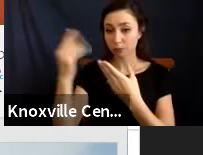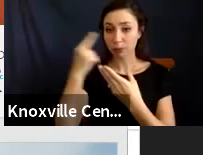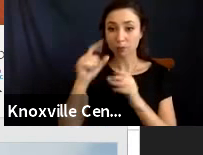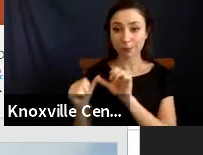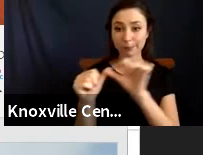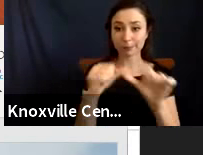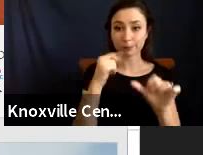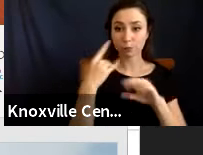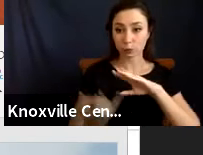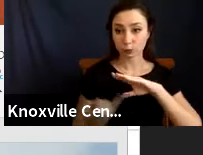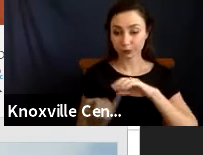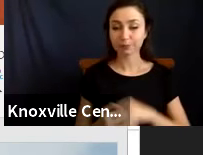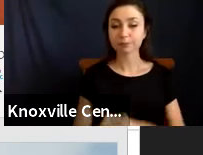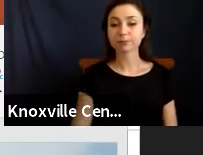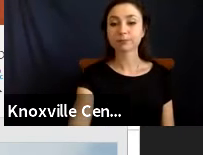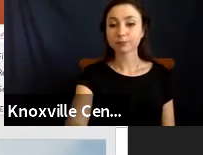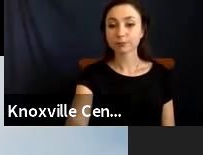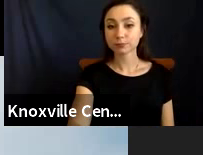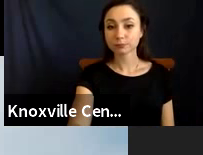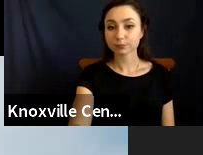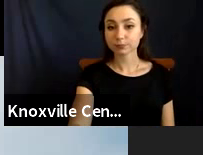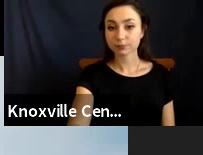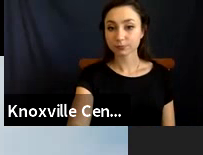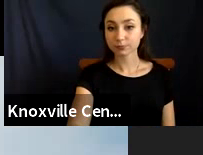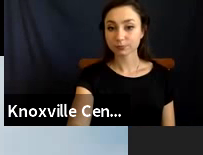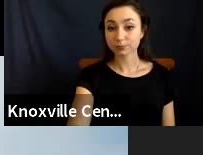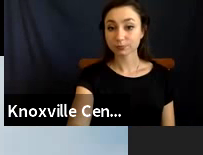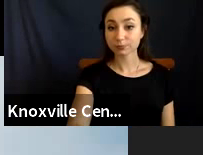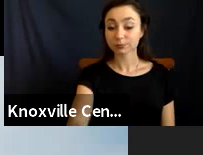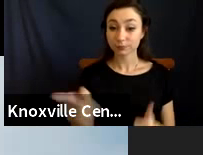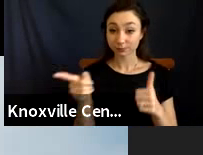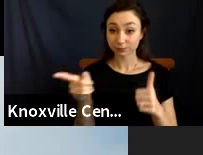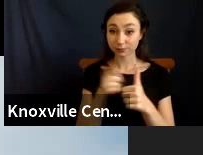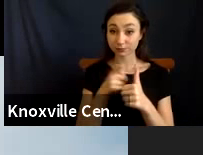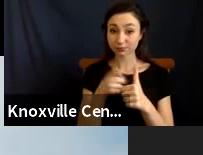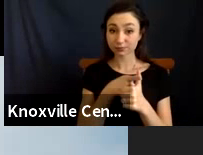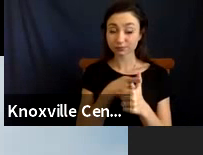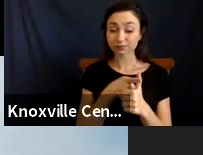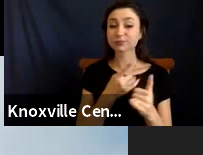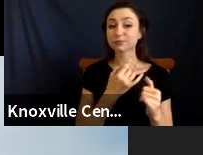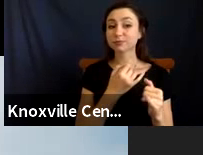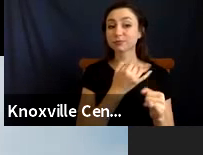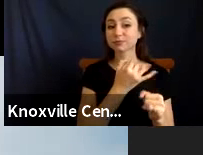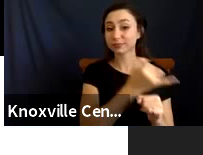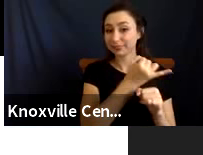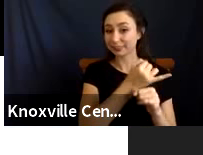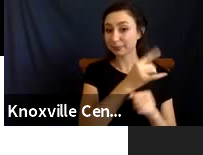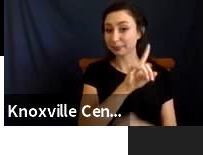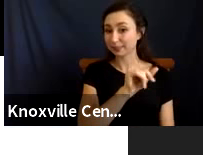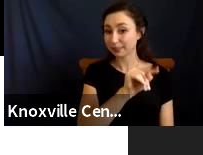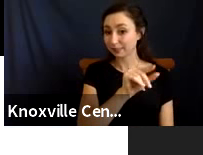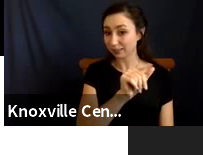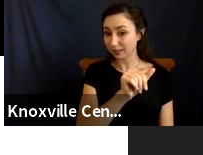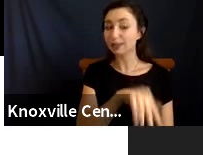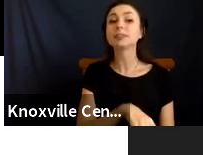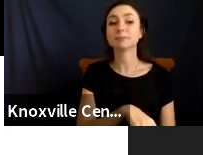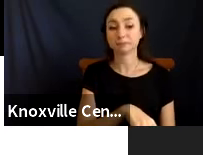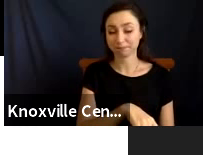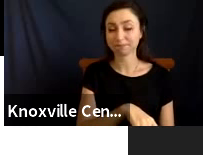quarantine. So first, we'll review our campus on data. You can place the first graph up